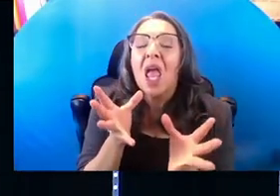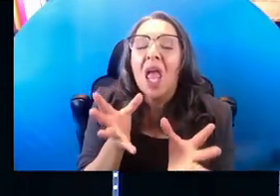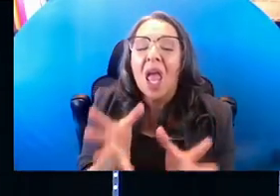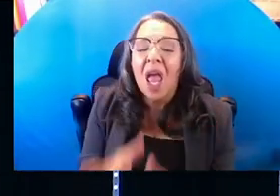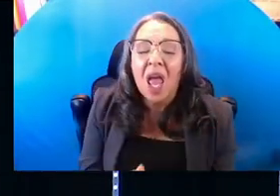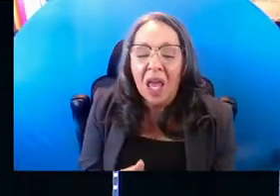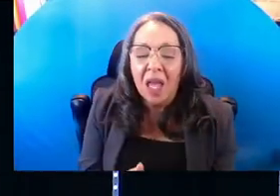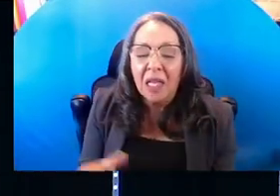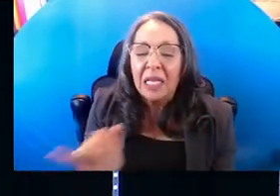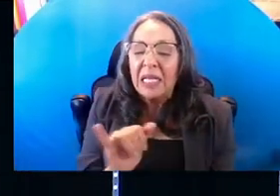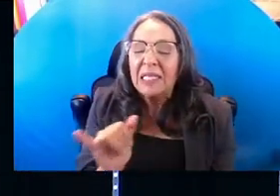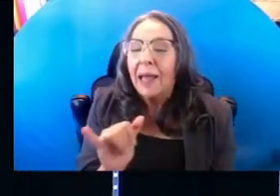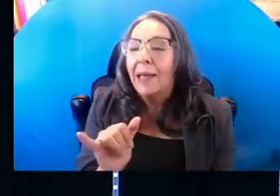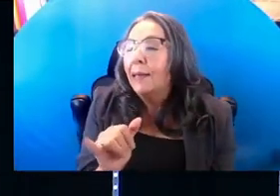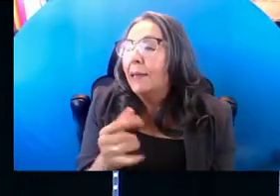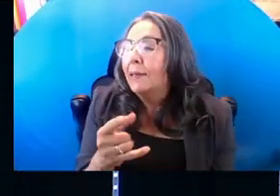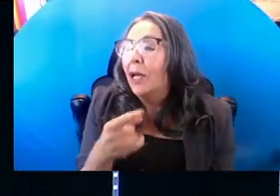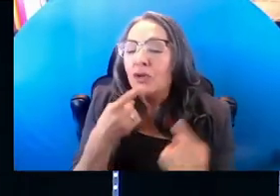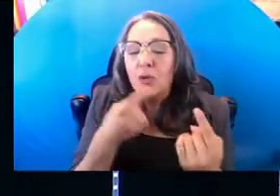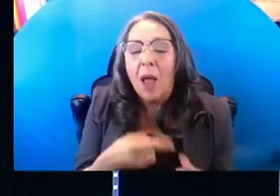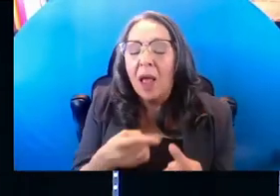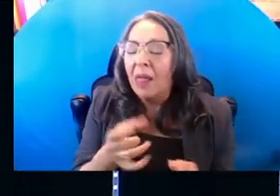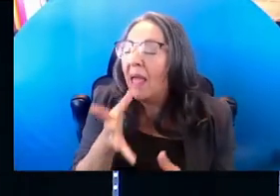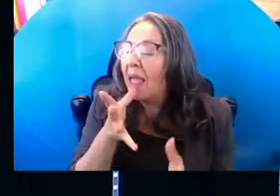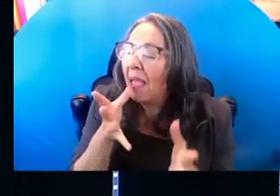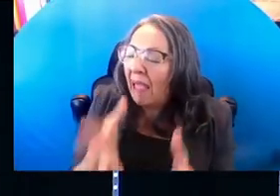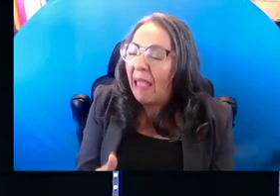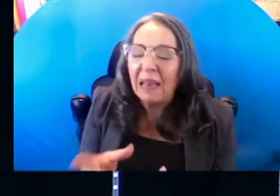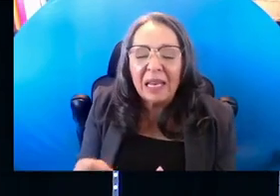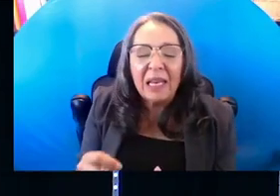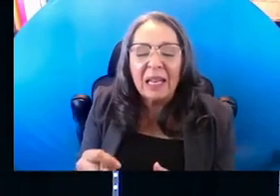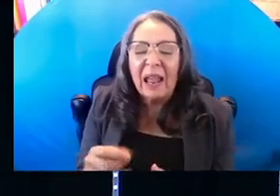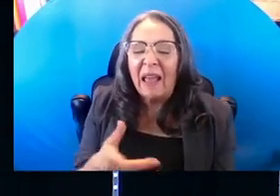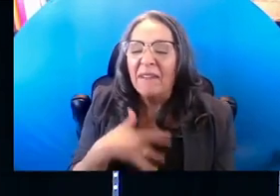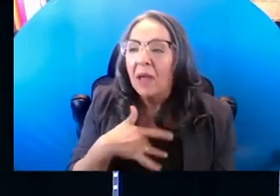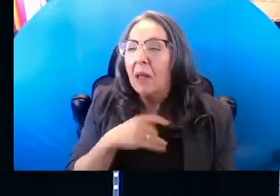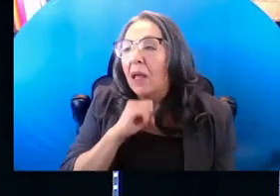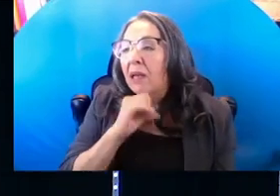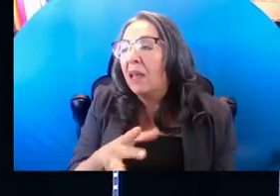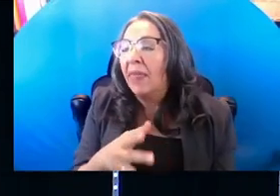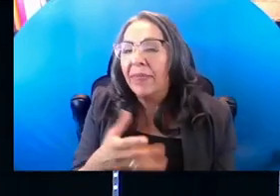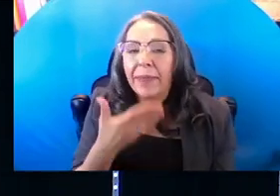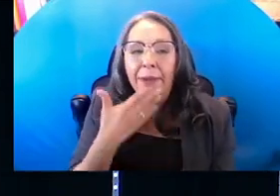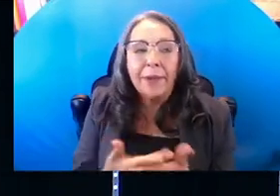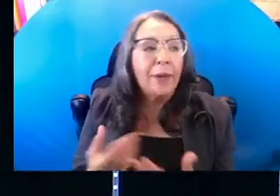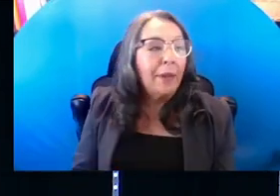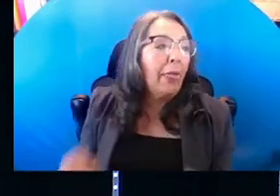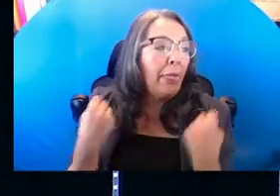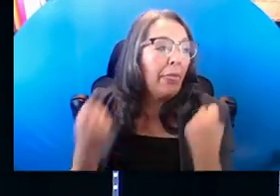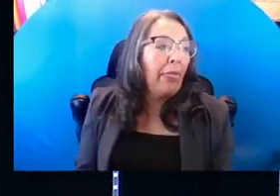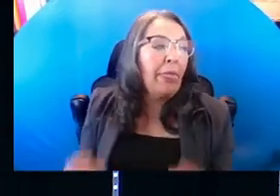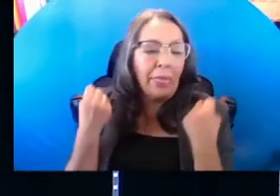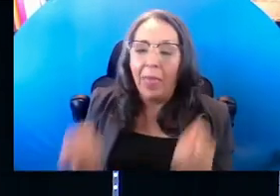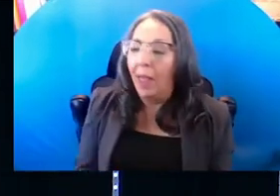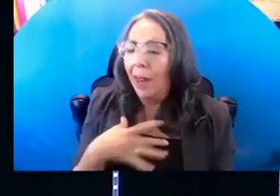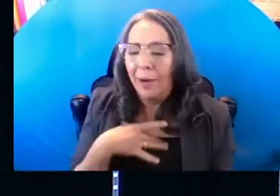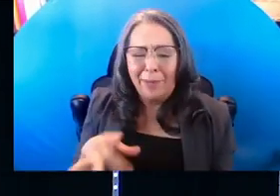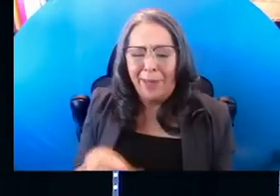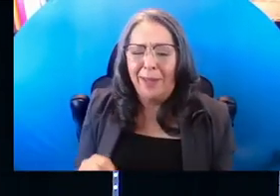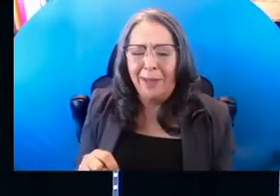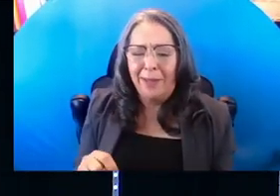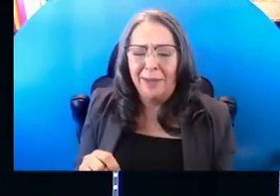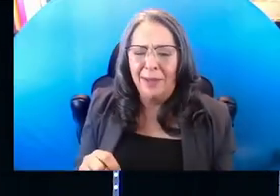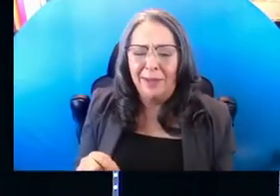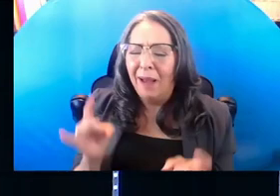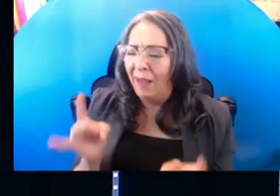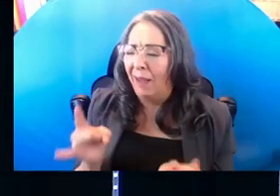example of a trial, okay? I hated every second of it. I felt like there was nothing good. Just pick things up, put them down. It's like there was nothing to it that I enjoyed. I was like, this is just bad.